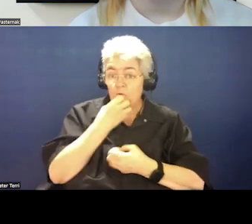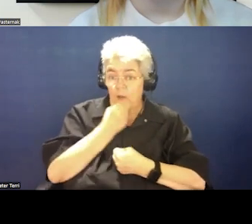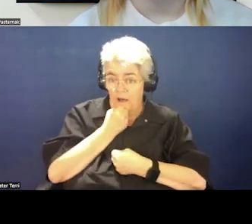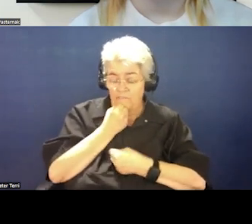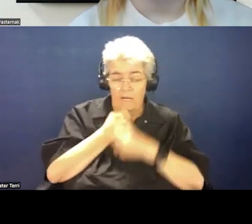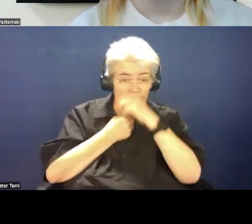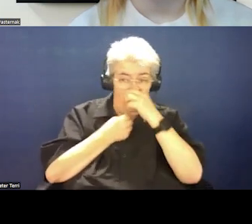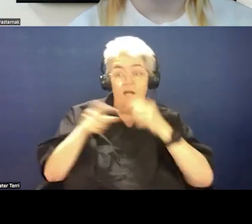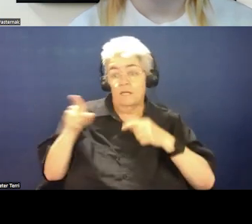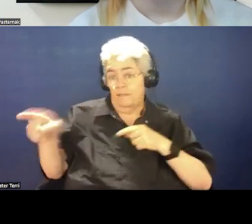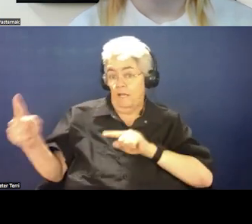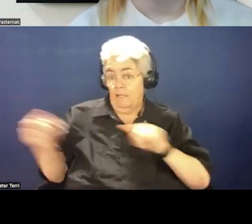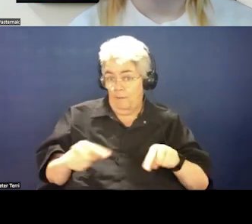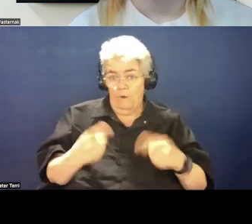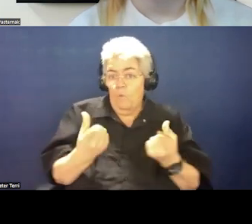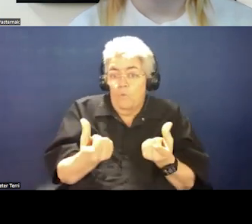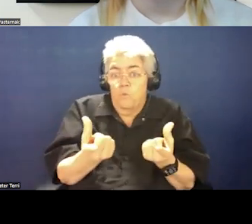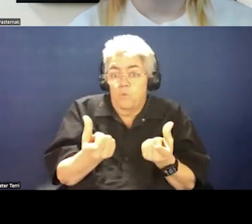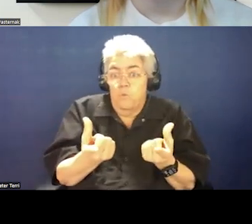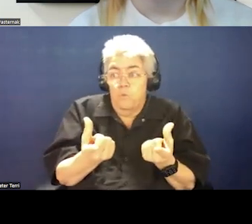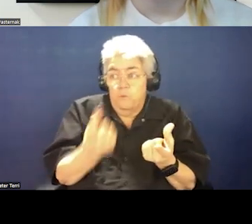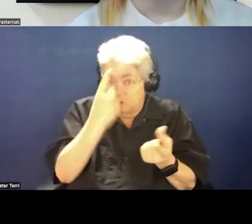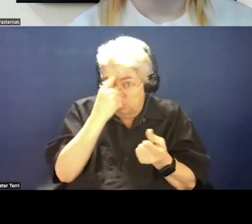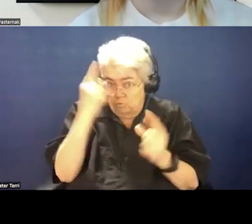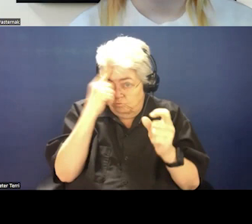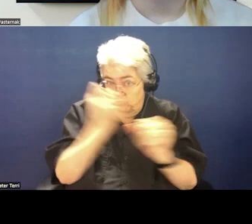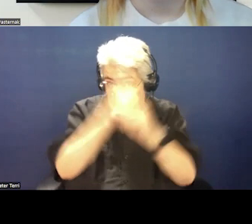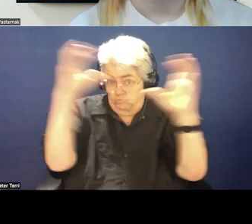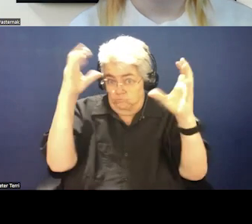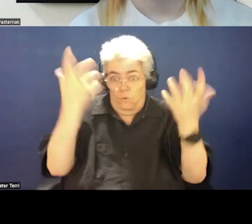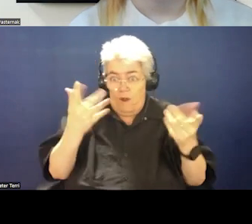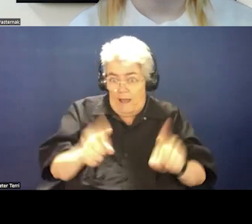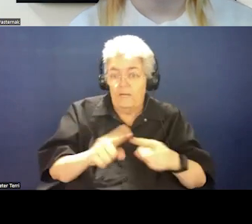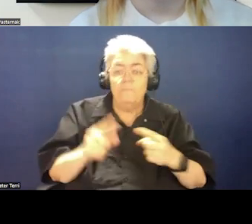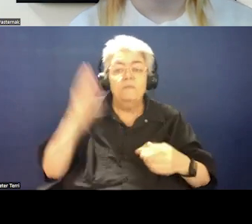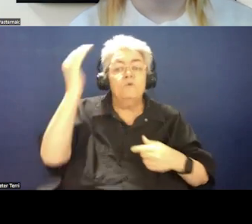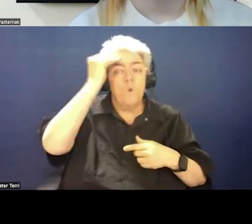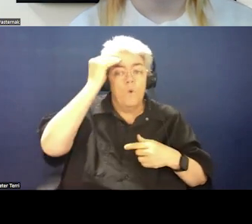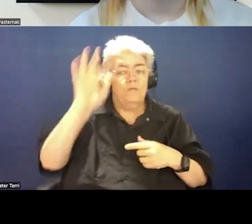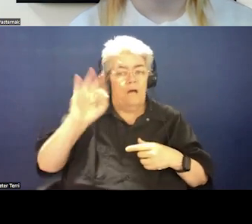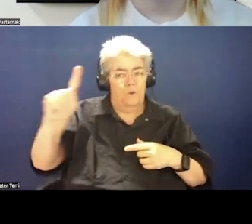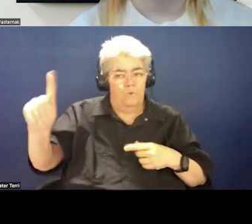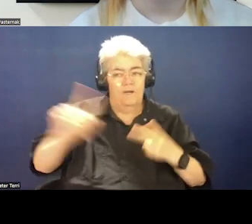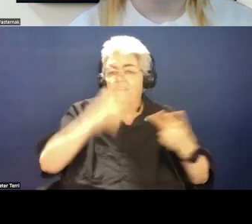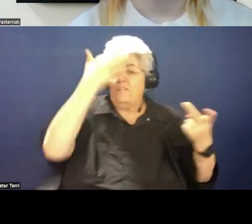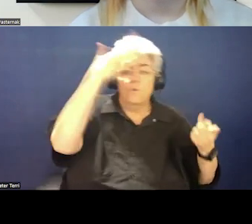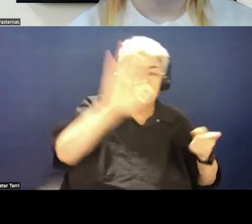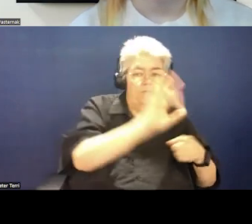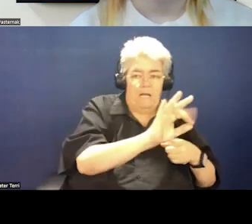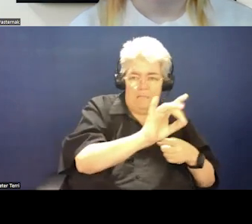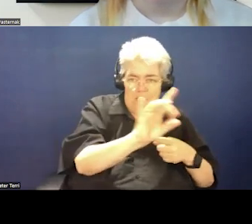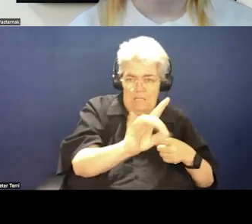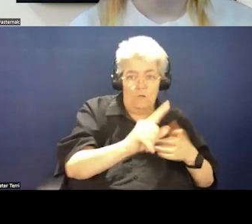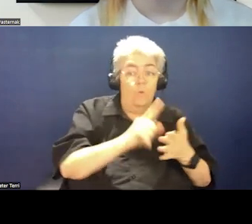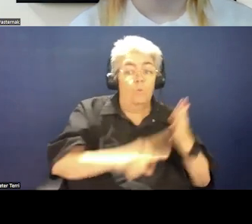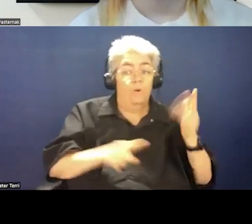response? Again, knowing that people know 911 and don't yet know 988, how do they feel? And we saw